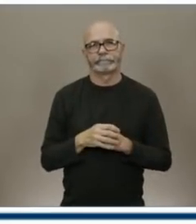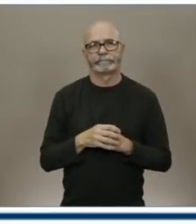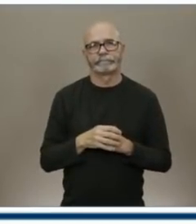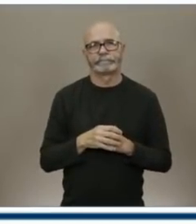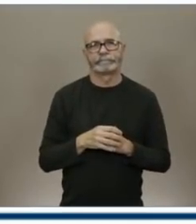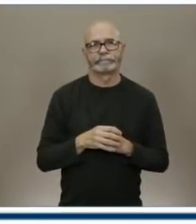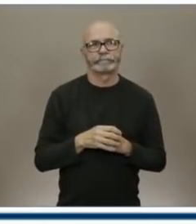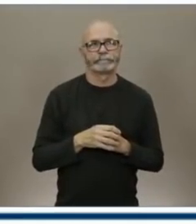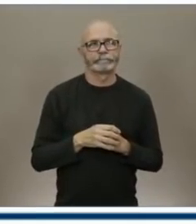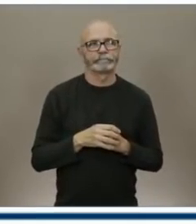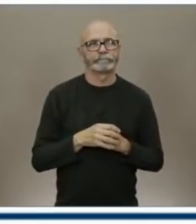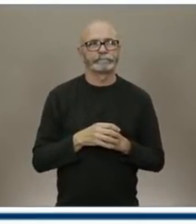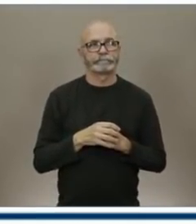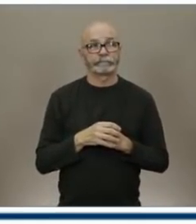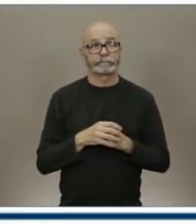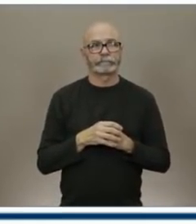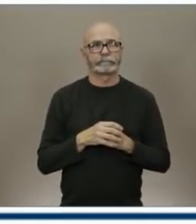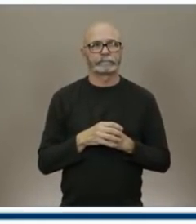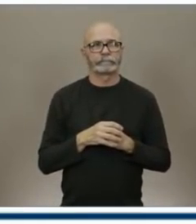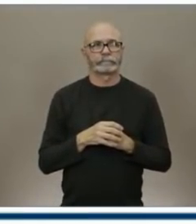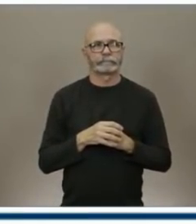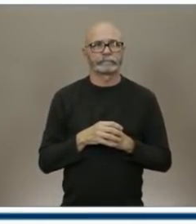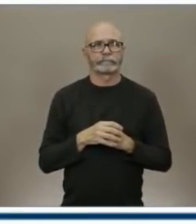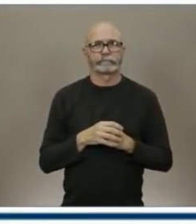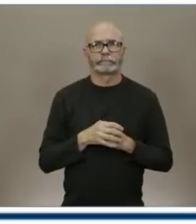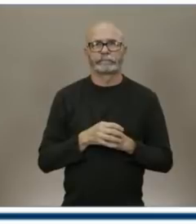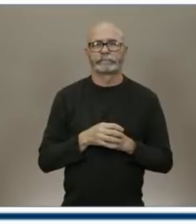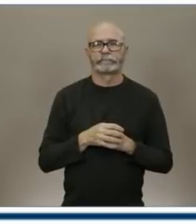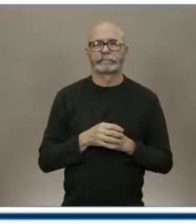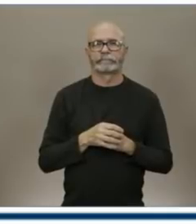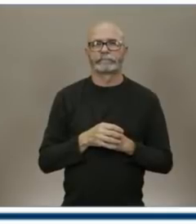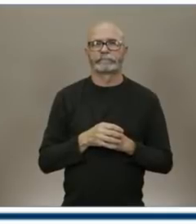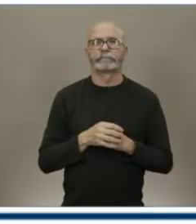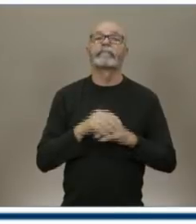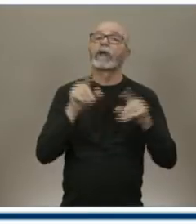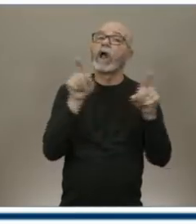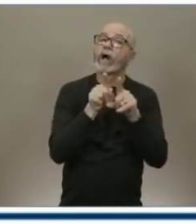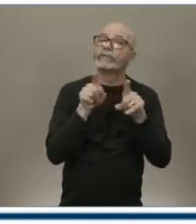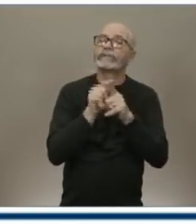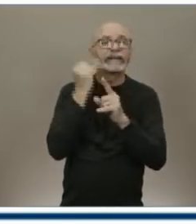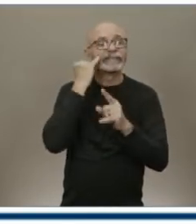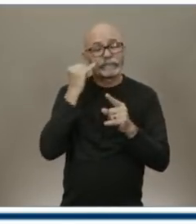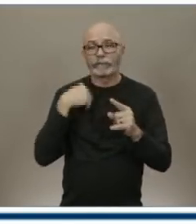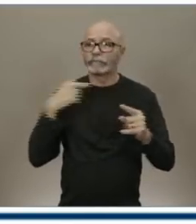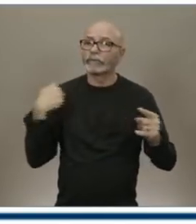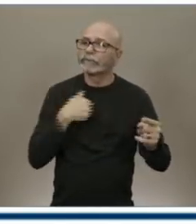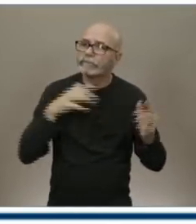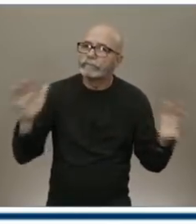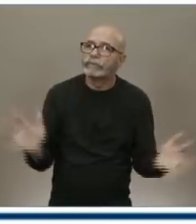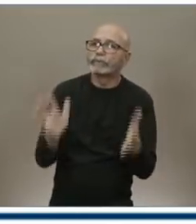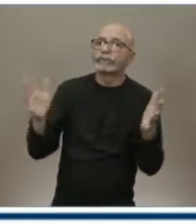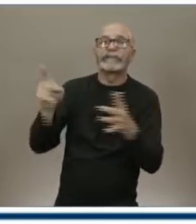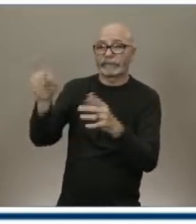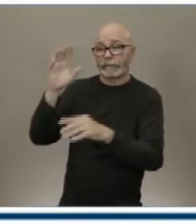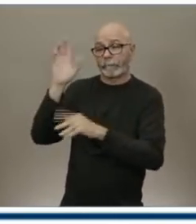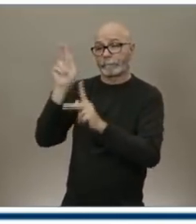I would also encourage people, if for whatever reason they're going for a test, to once you go in for a test at the PAC,